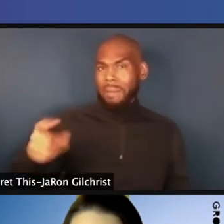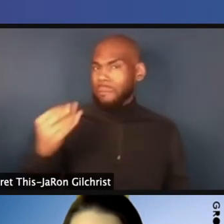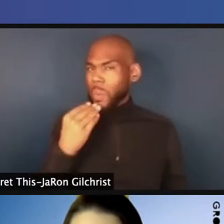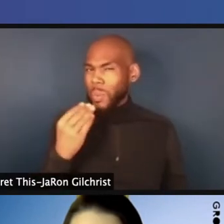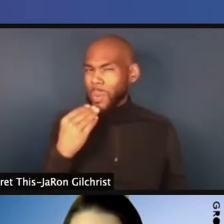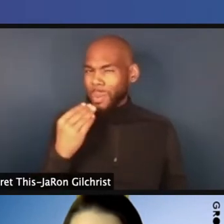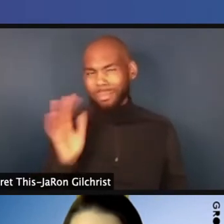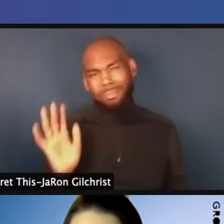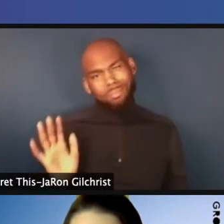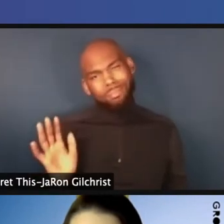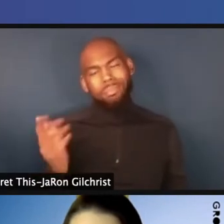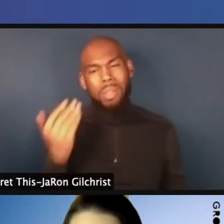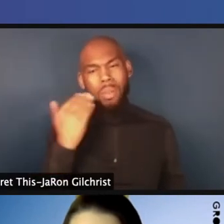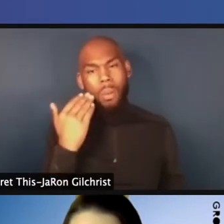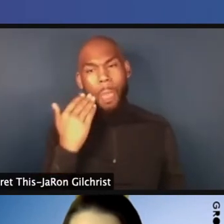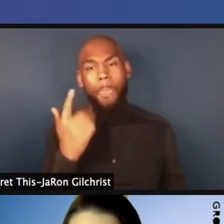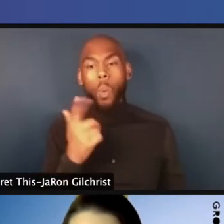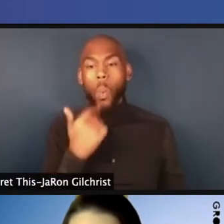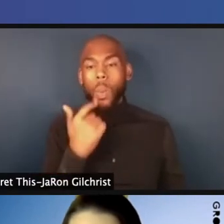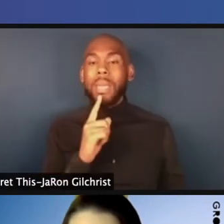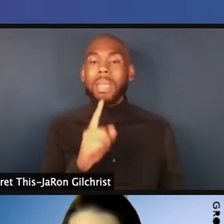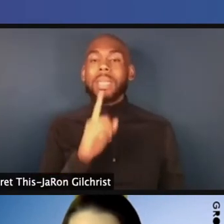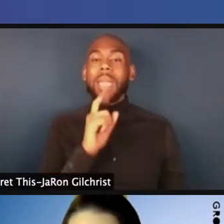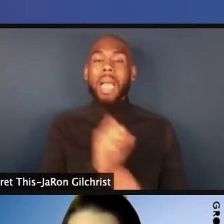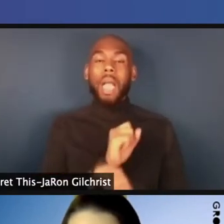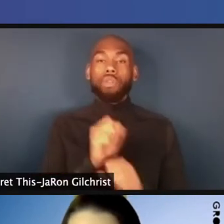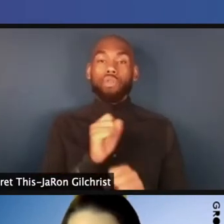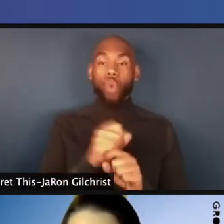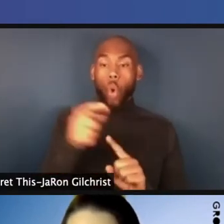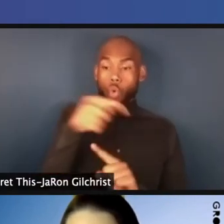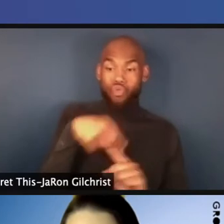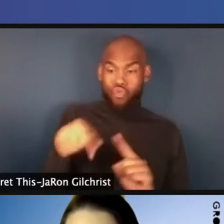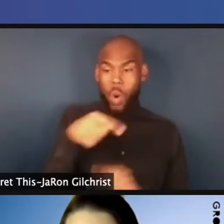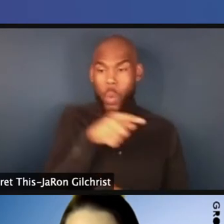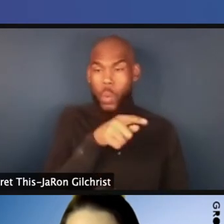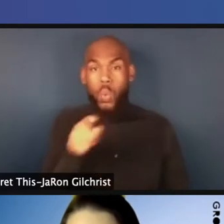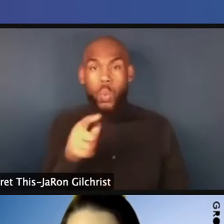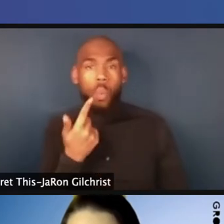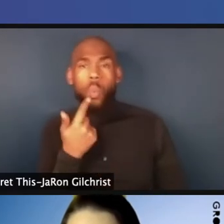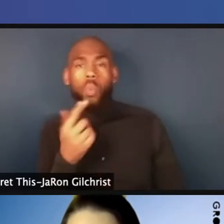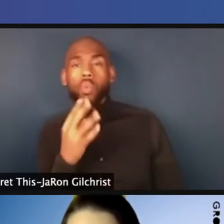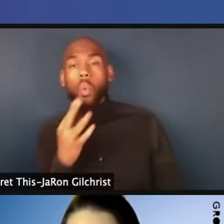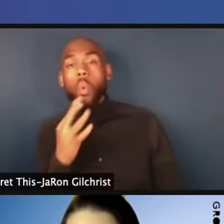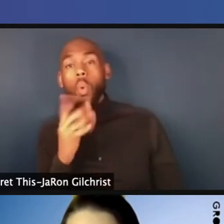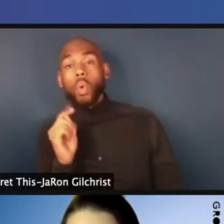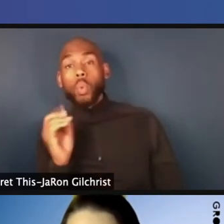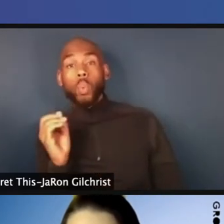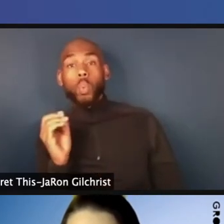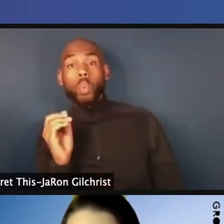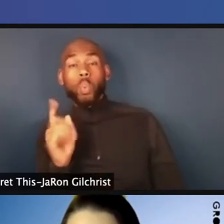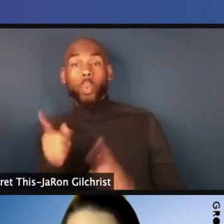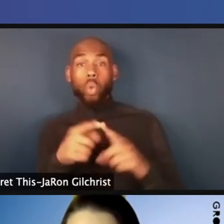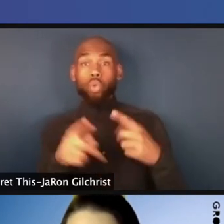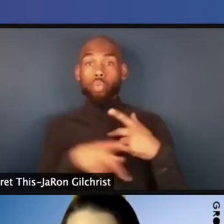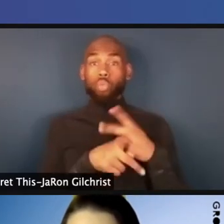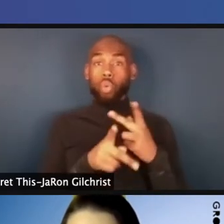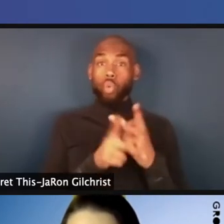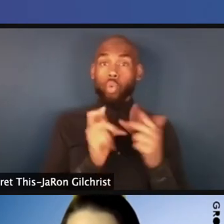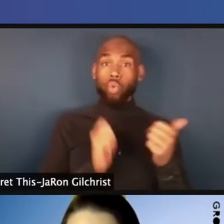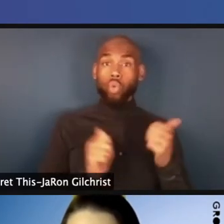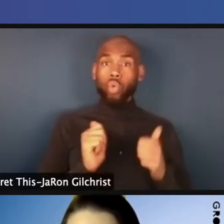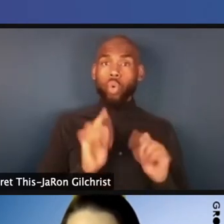like who is around, who's actually around you? Who are you talking to? When you produce a show, who's in your